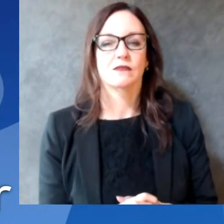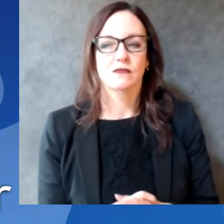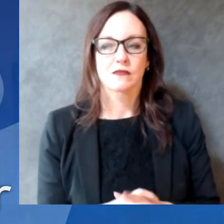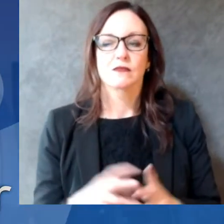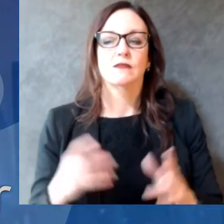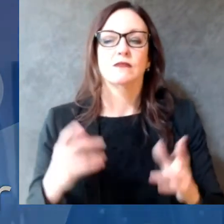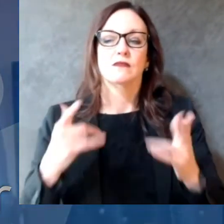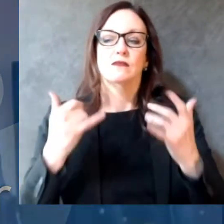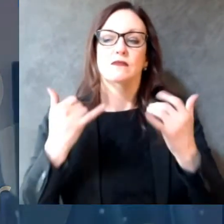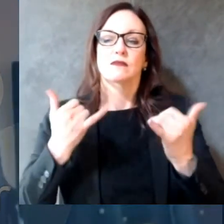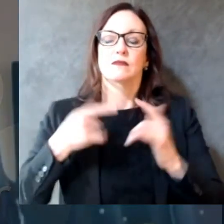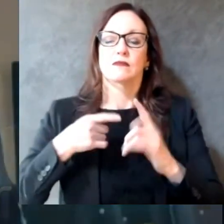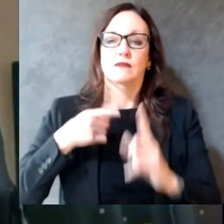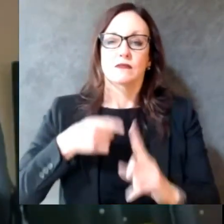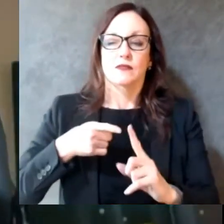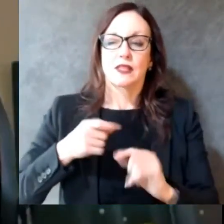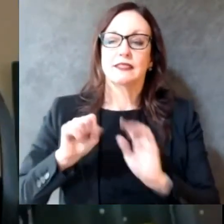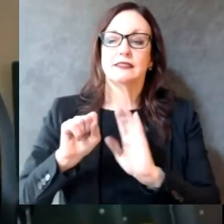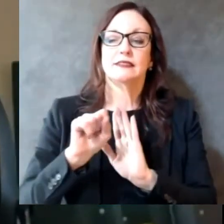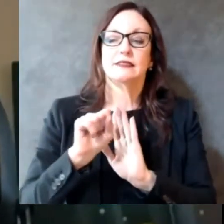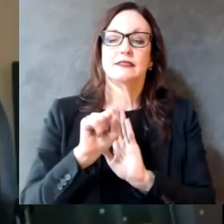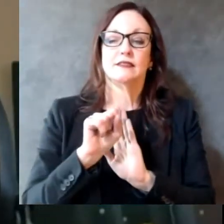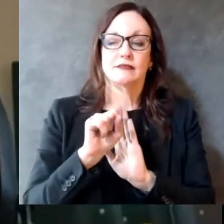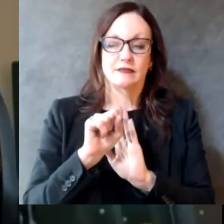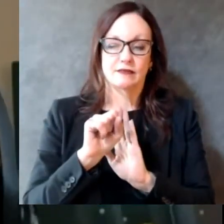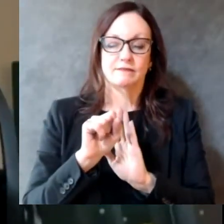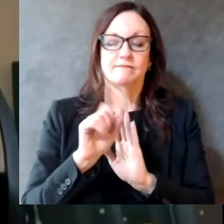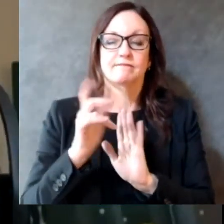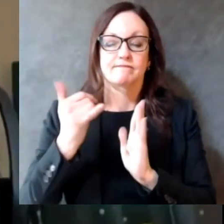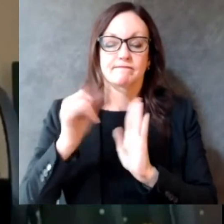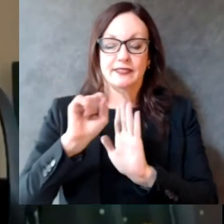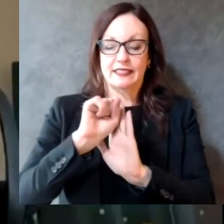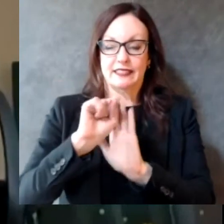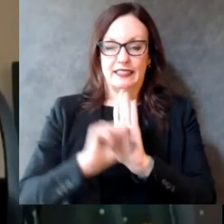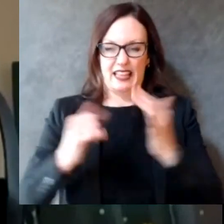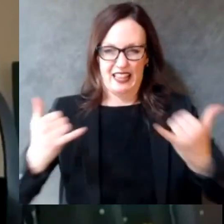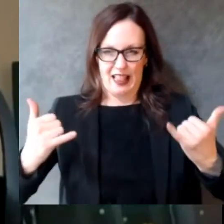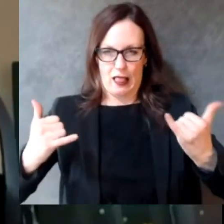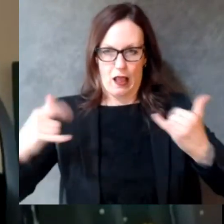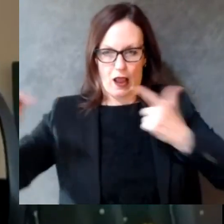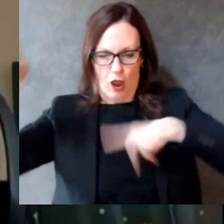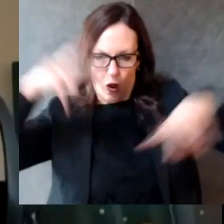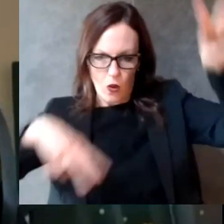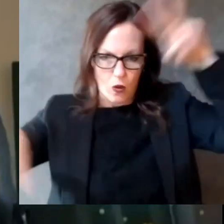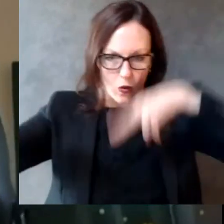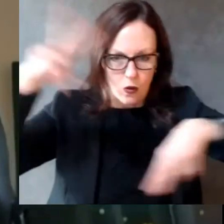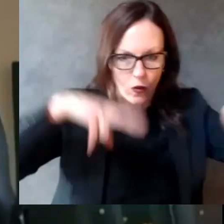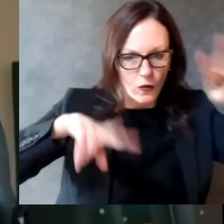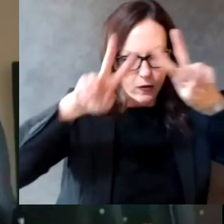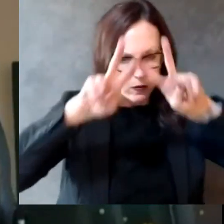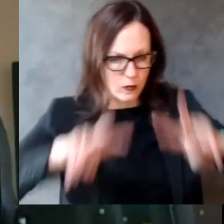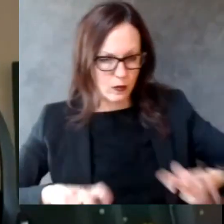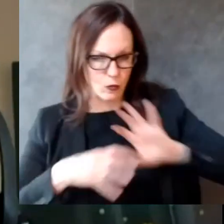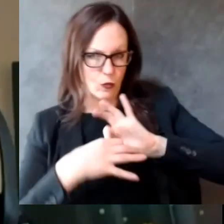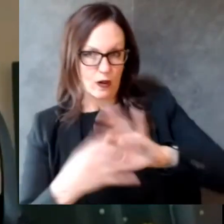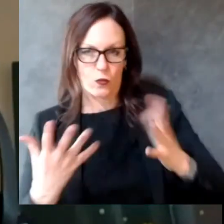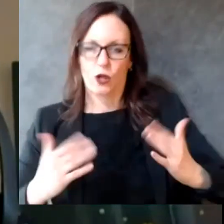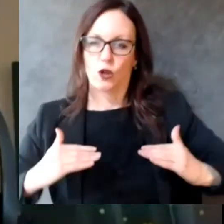it from a logistical standpoint, and then I'll ask Dr. Westergaard to comment on it from a clinical standpoint.